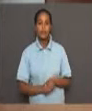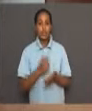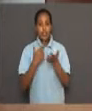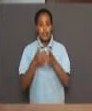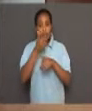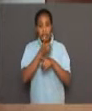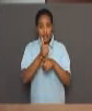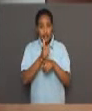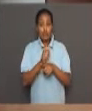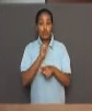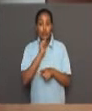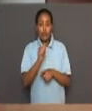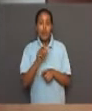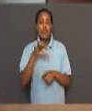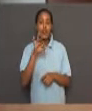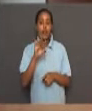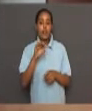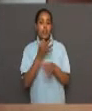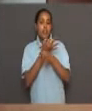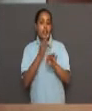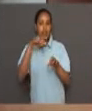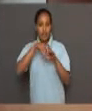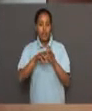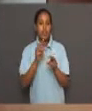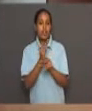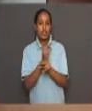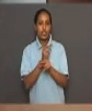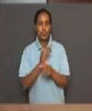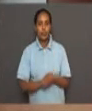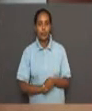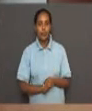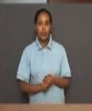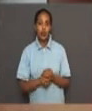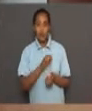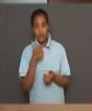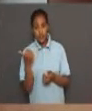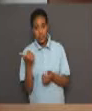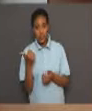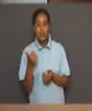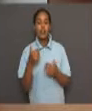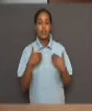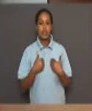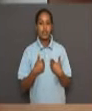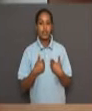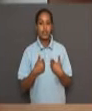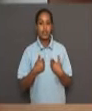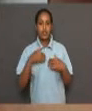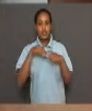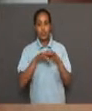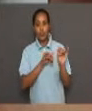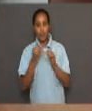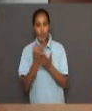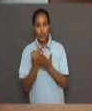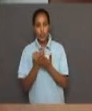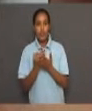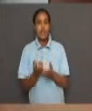This metal is not found free in nature, but rather it exists in the form